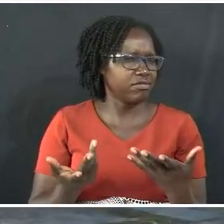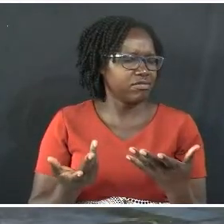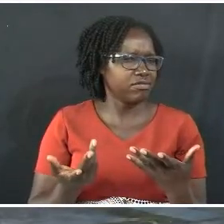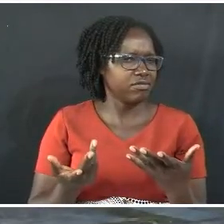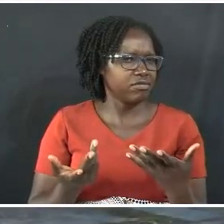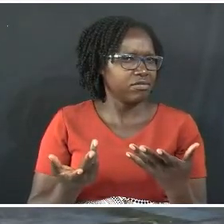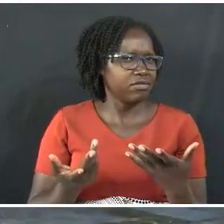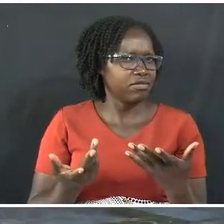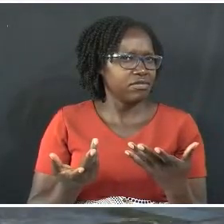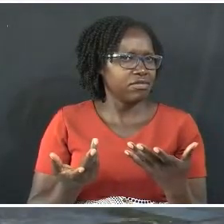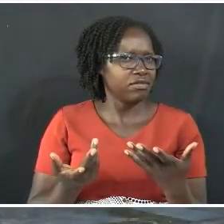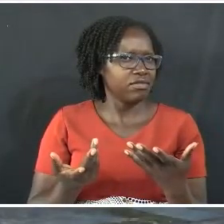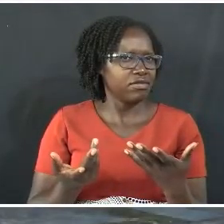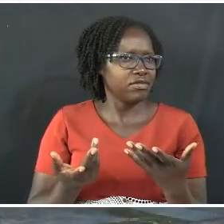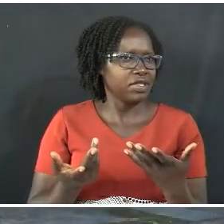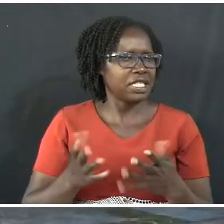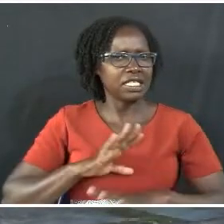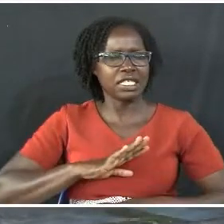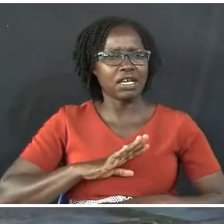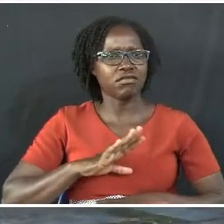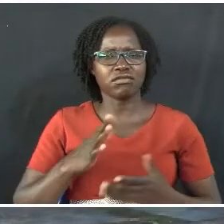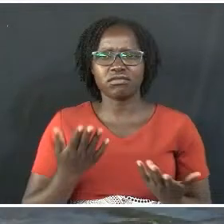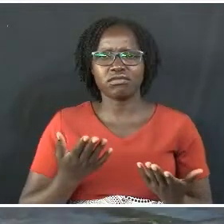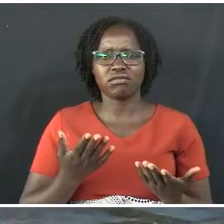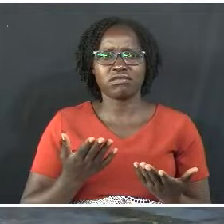What is the meaning of nimetosha?